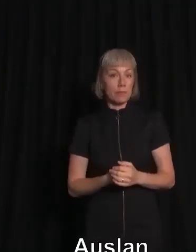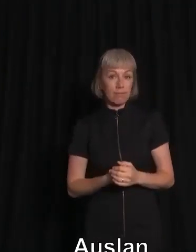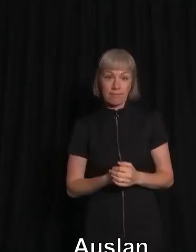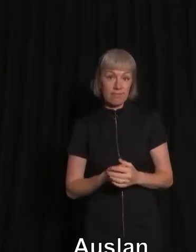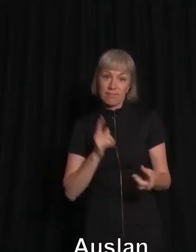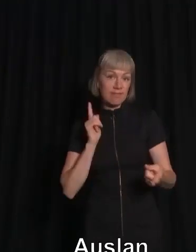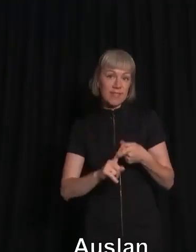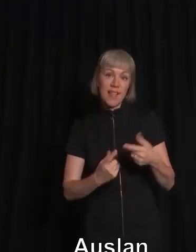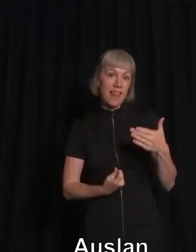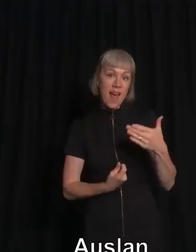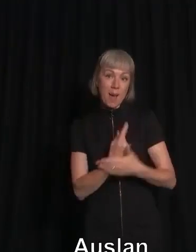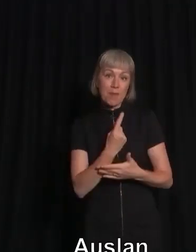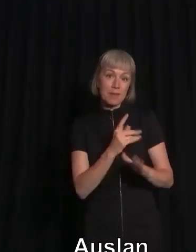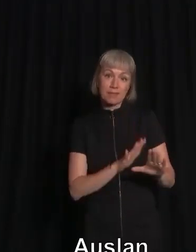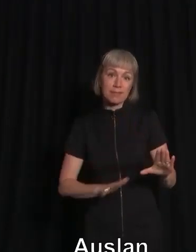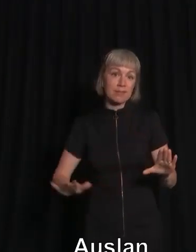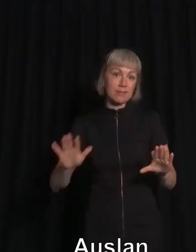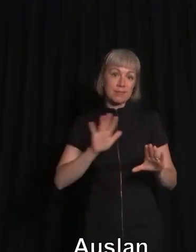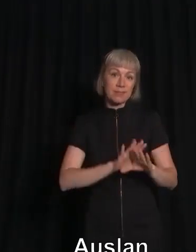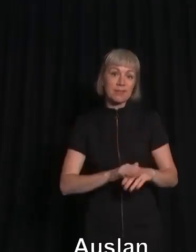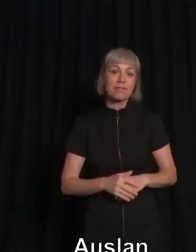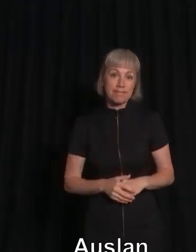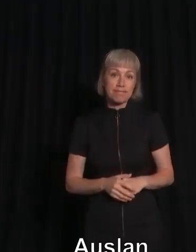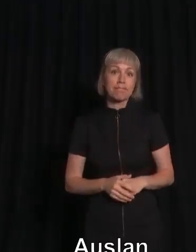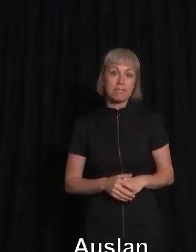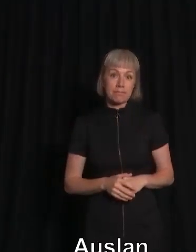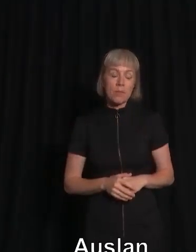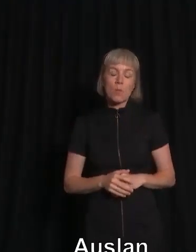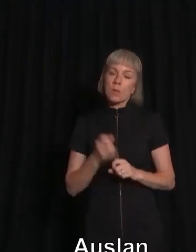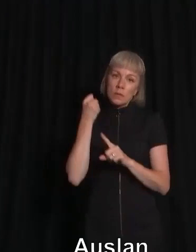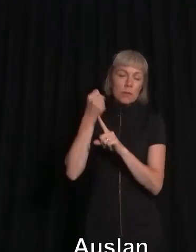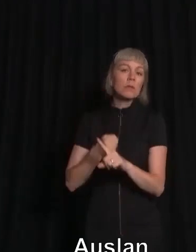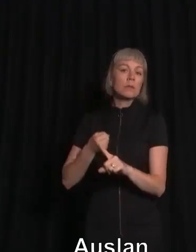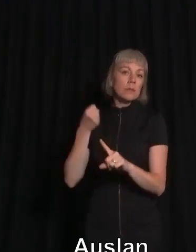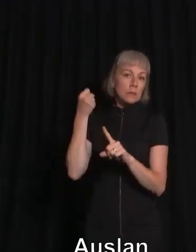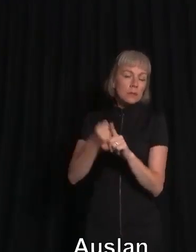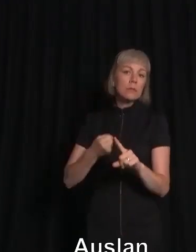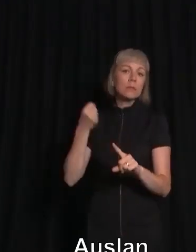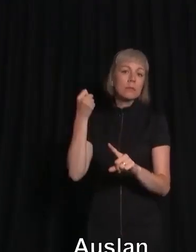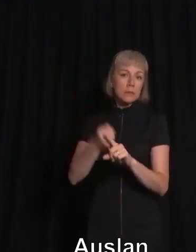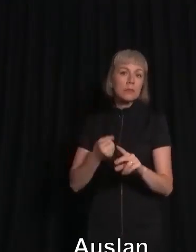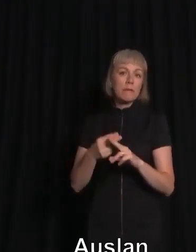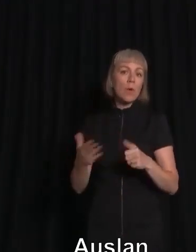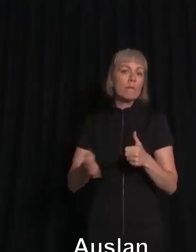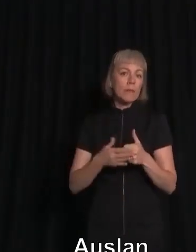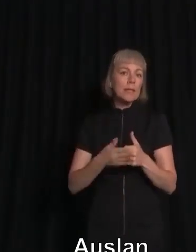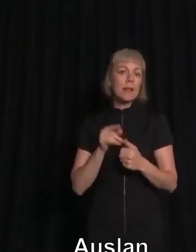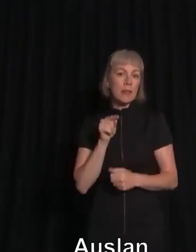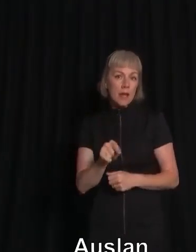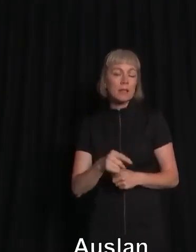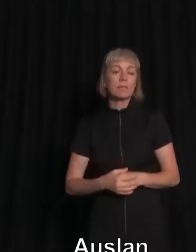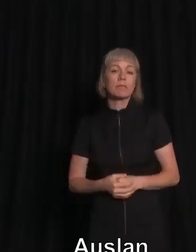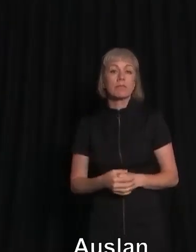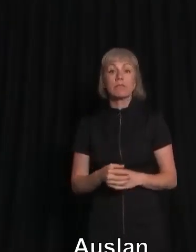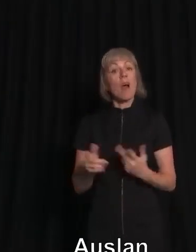still happen. And we're working on that to change that. Other